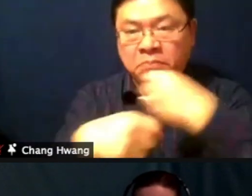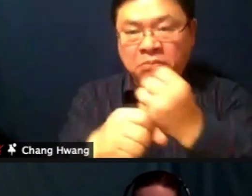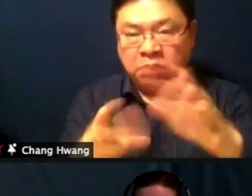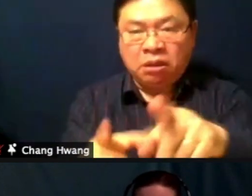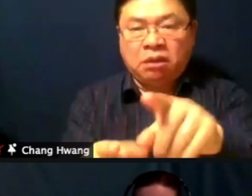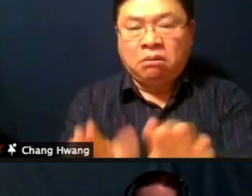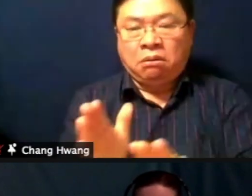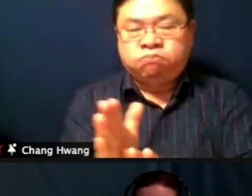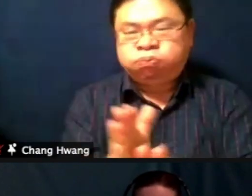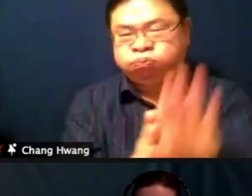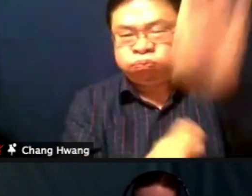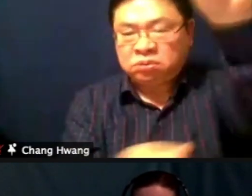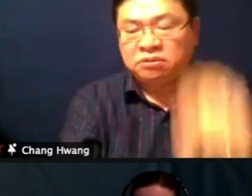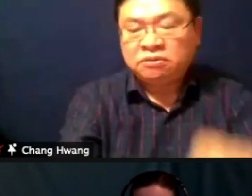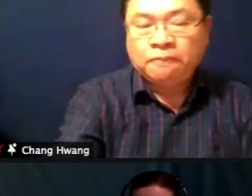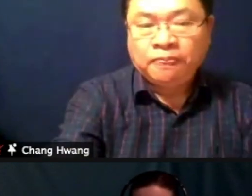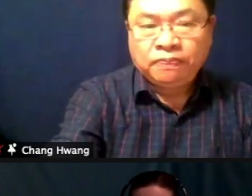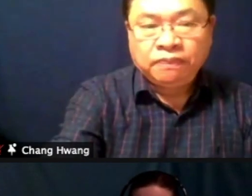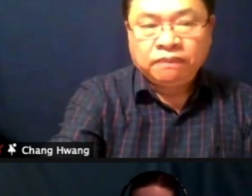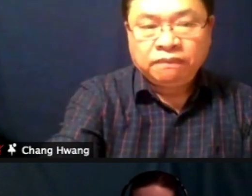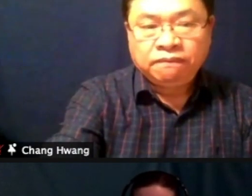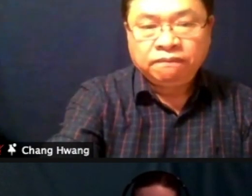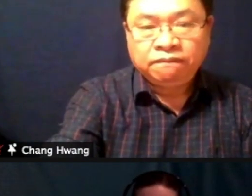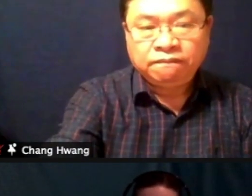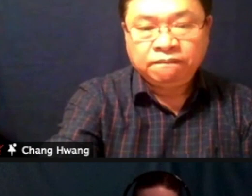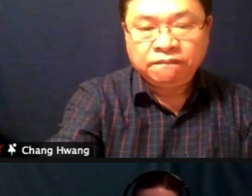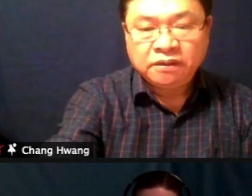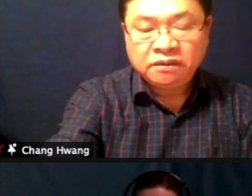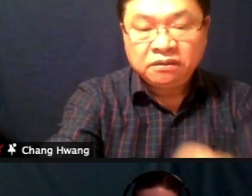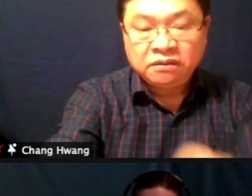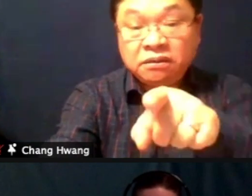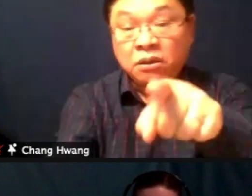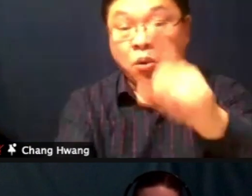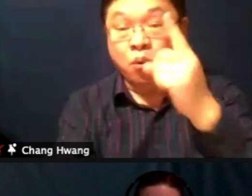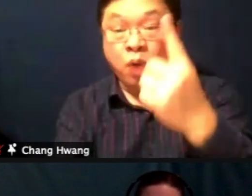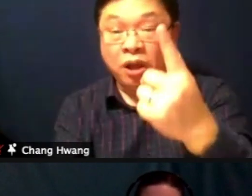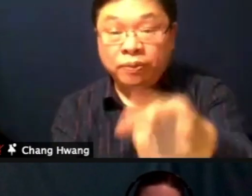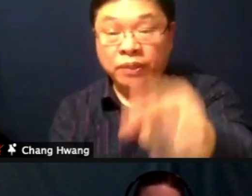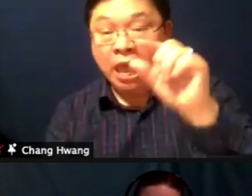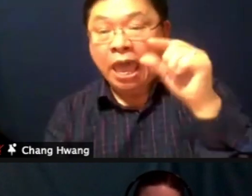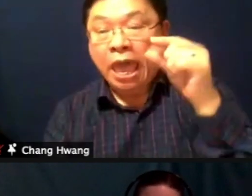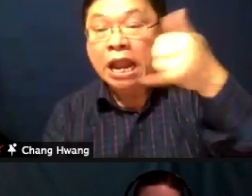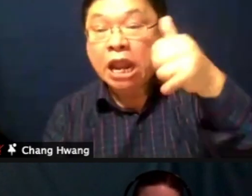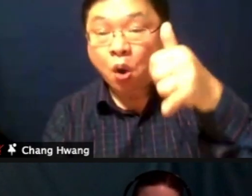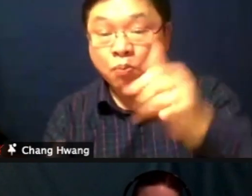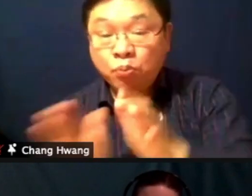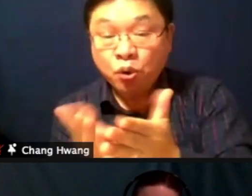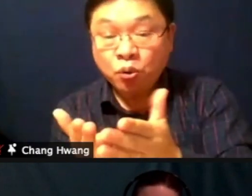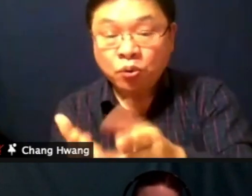language development. So as Korean Sign Language grew and evolved, more dictionaries were